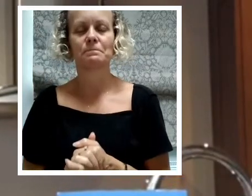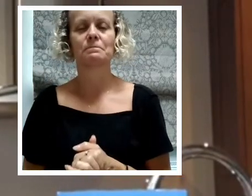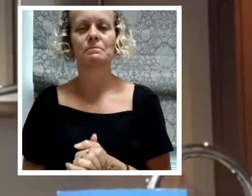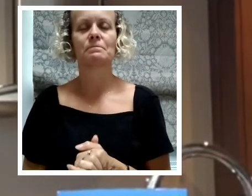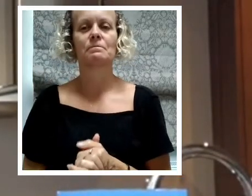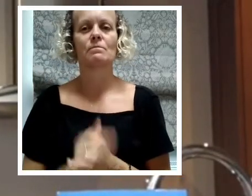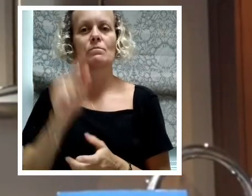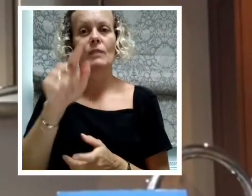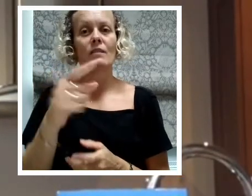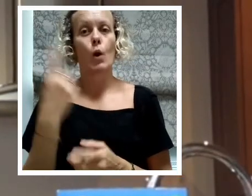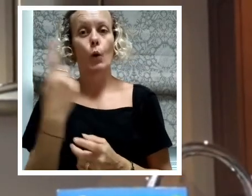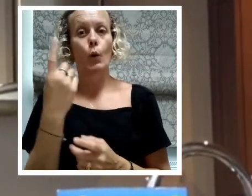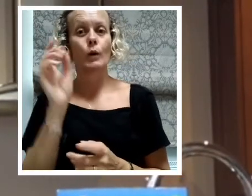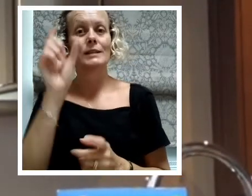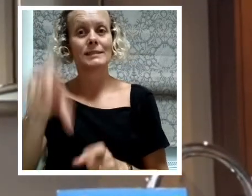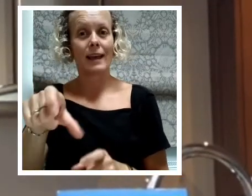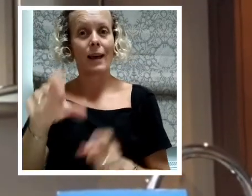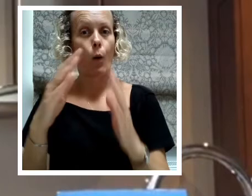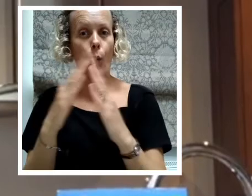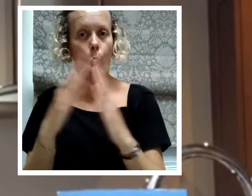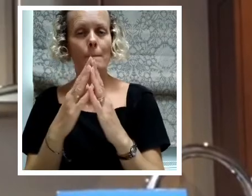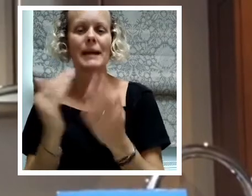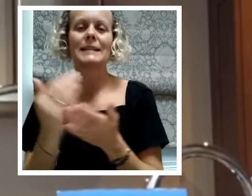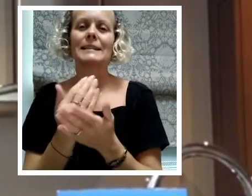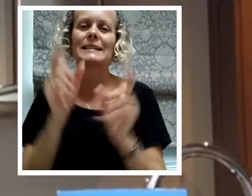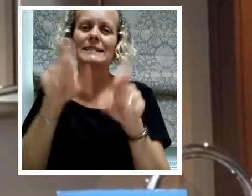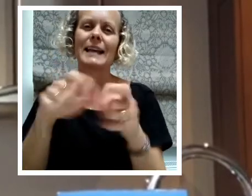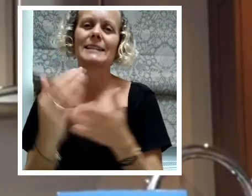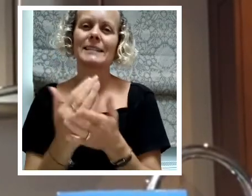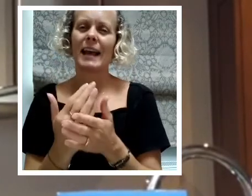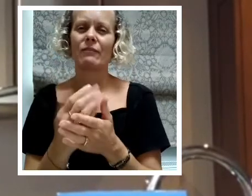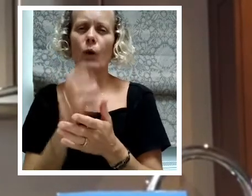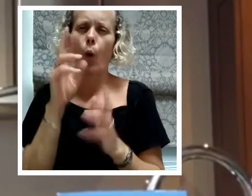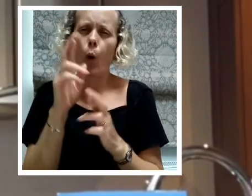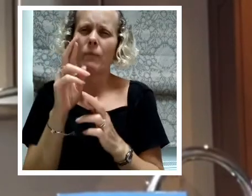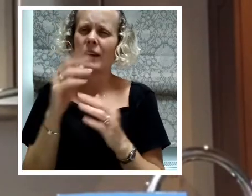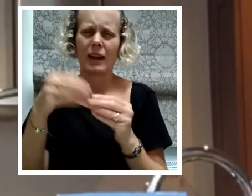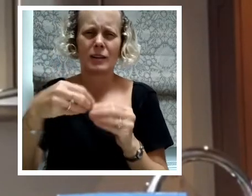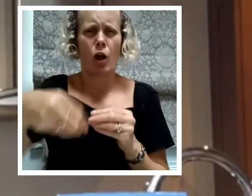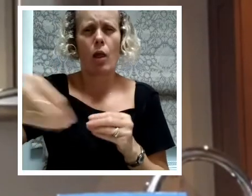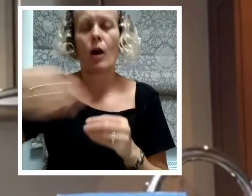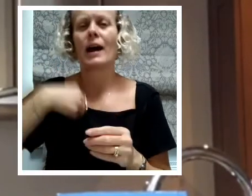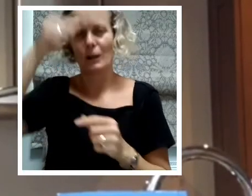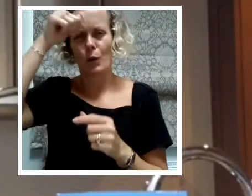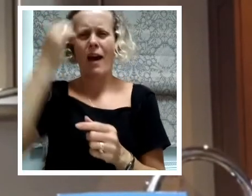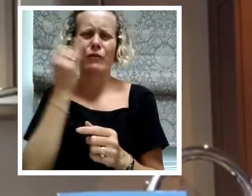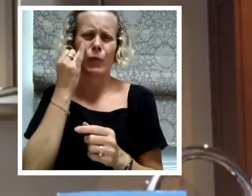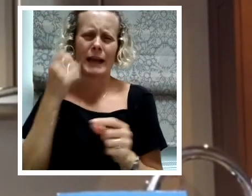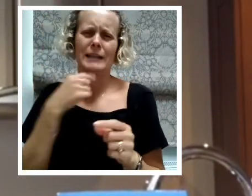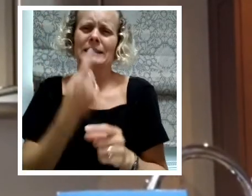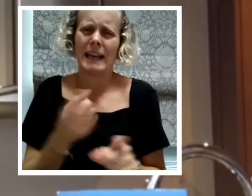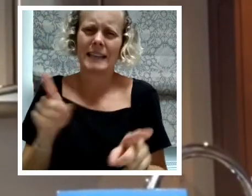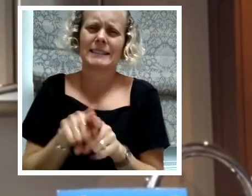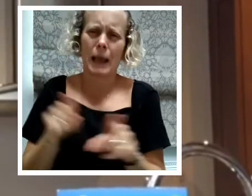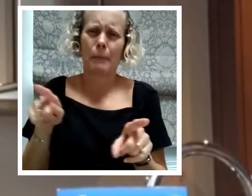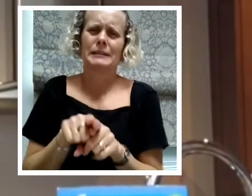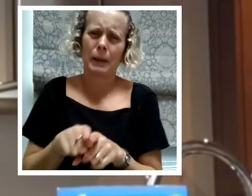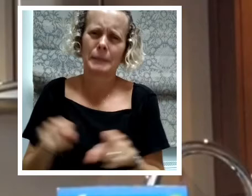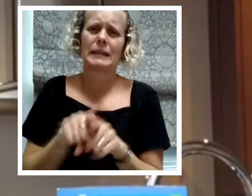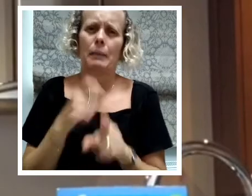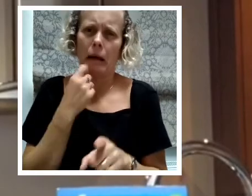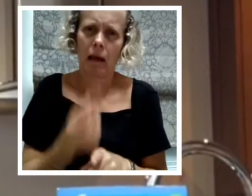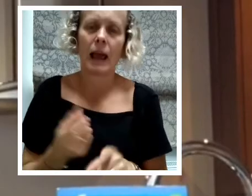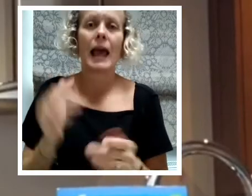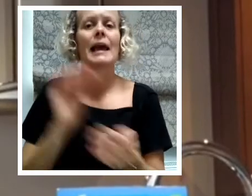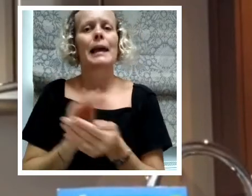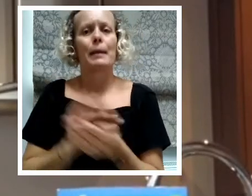are the ones that are still at home, stay safe. Won't be much longer. I hope, and I'll say that every week, but as long as we're all